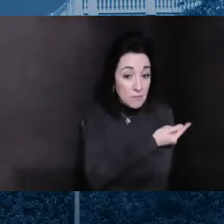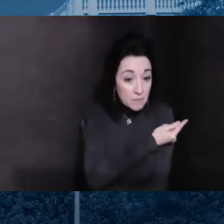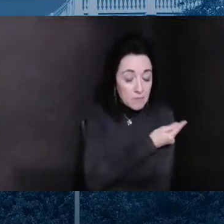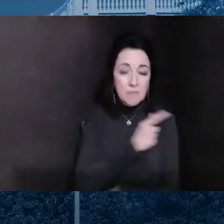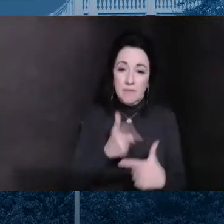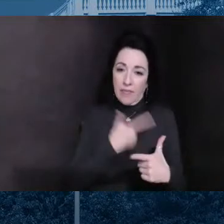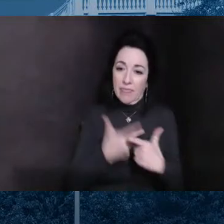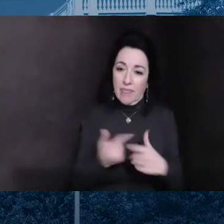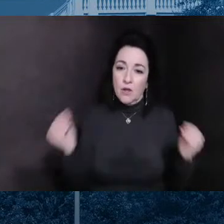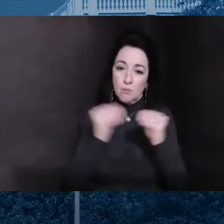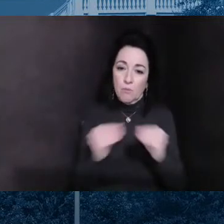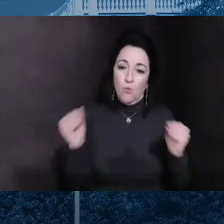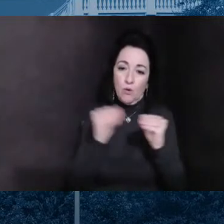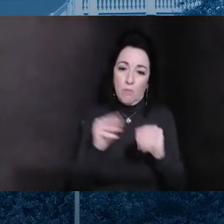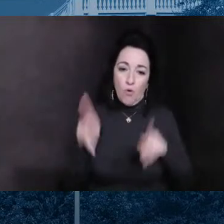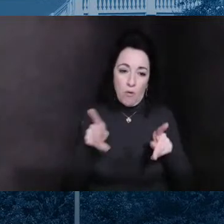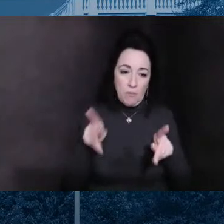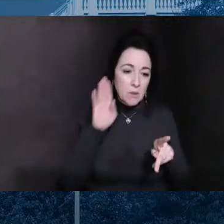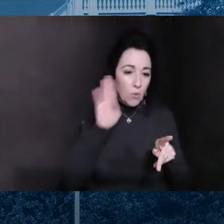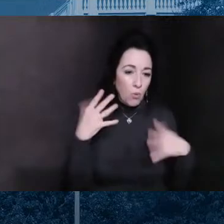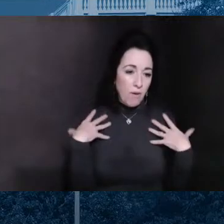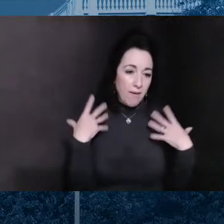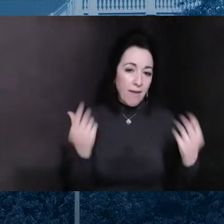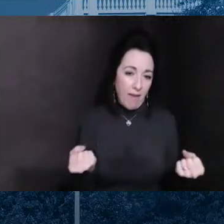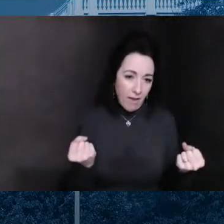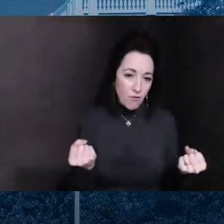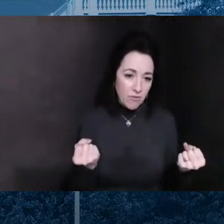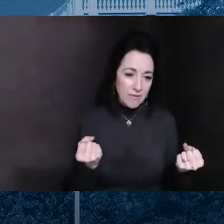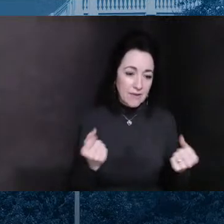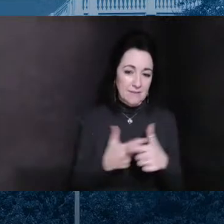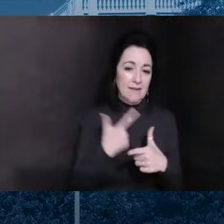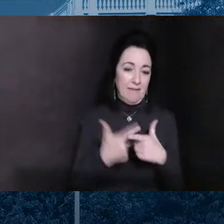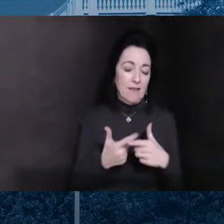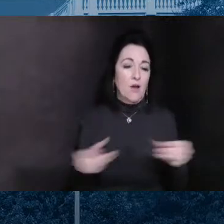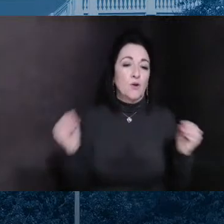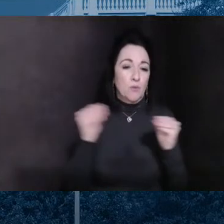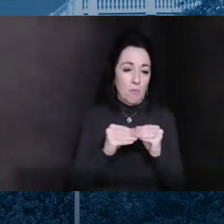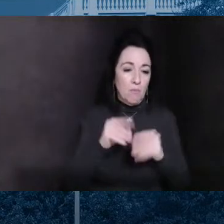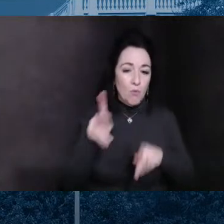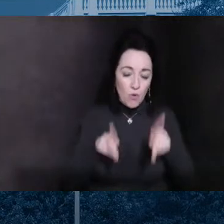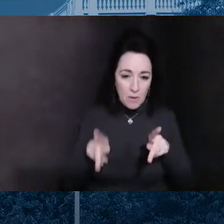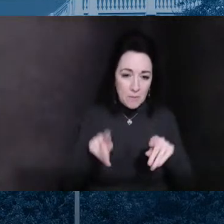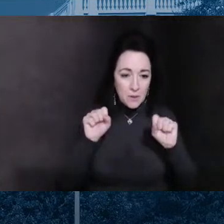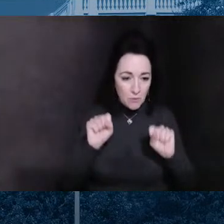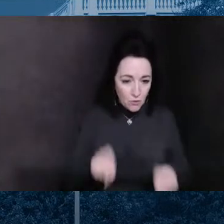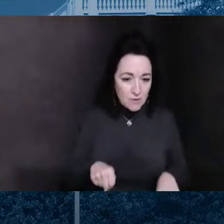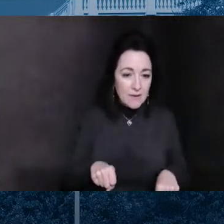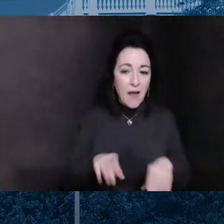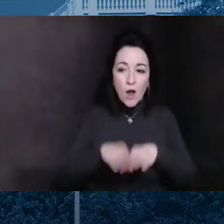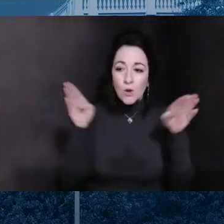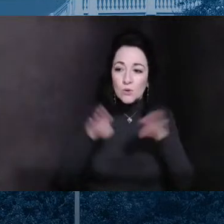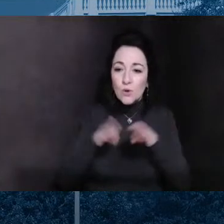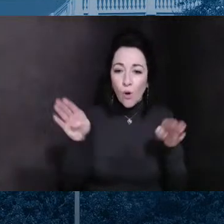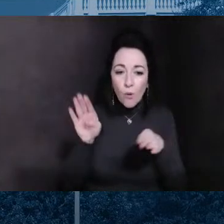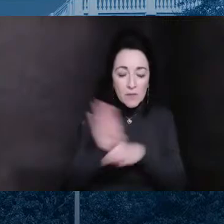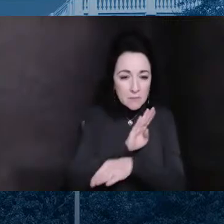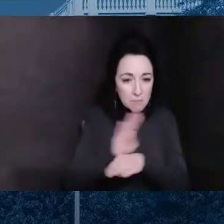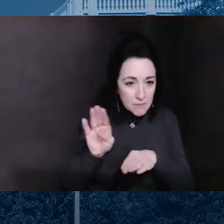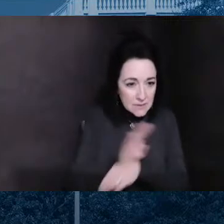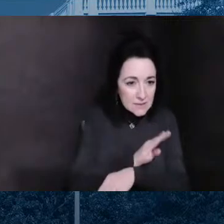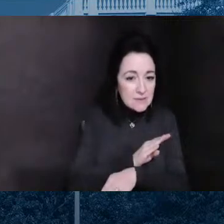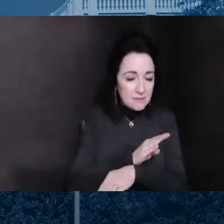able to get back to where we can have more fit people circulating, more business activity. I know